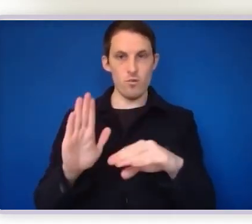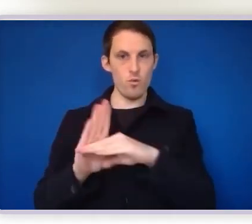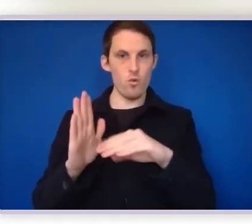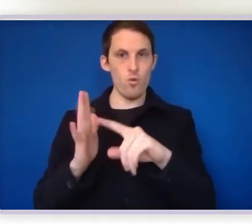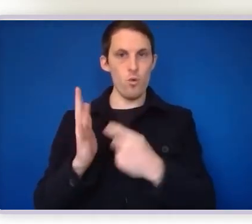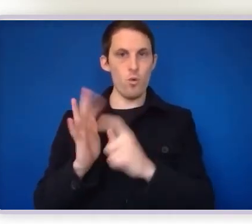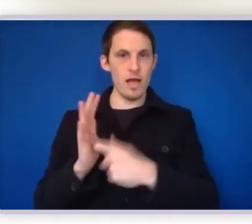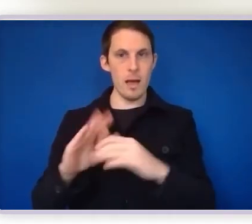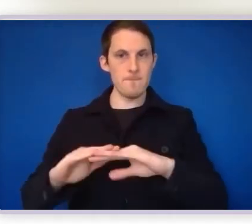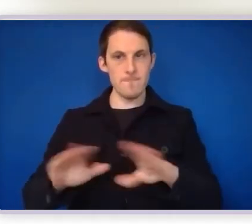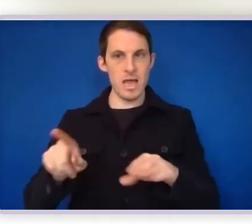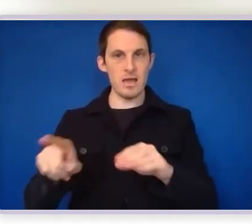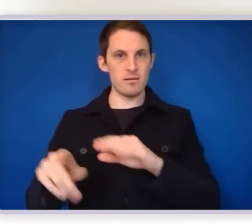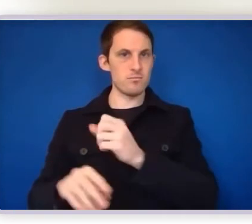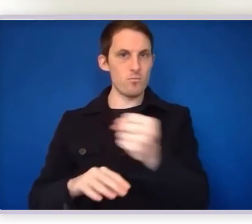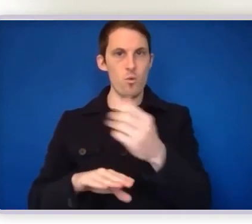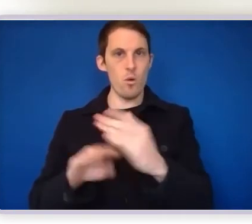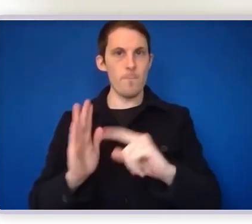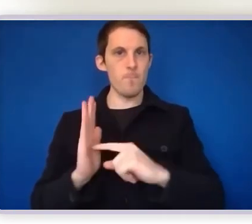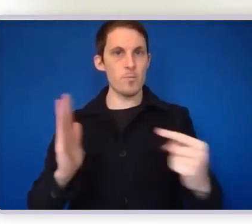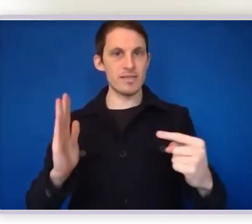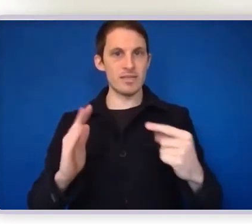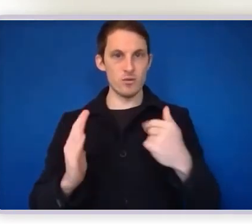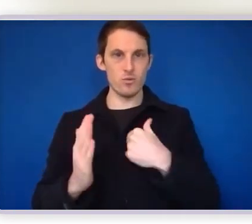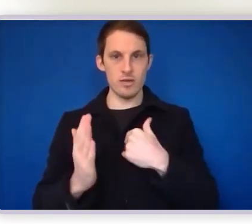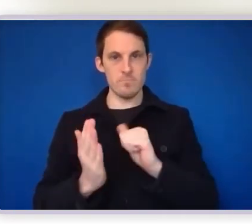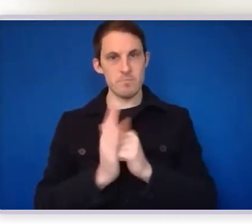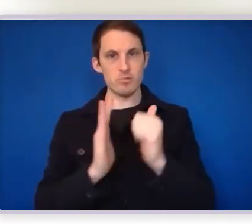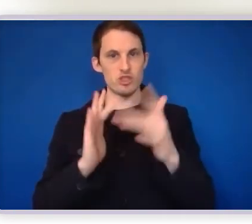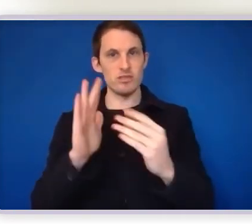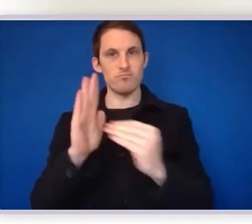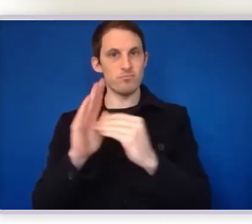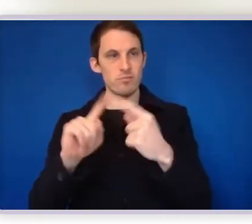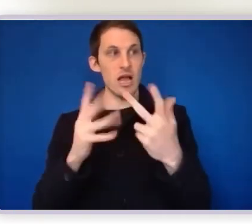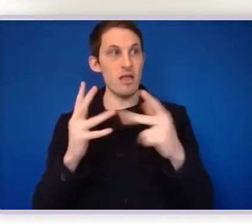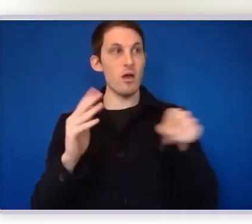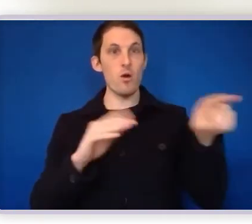we publish, and we let other regulators know about that banning order.